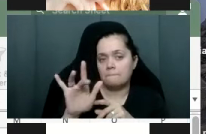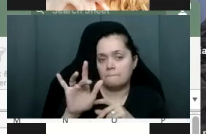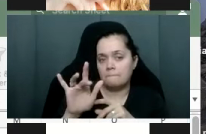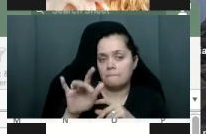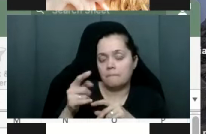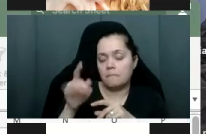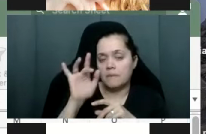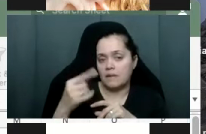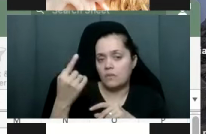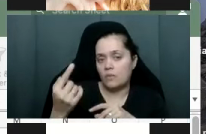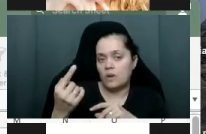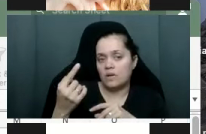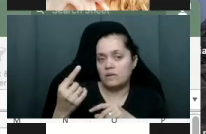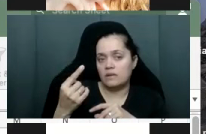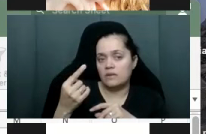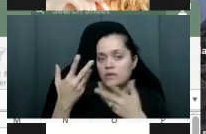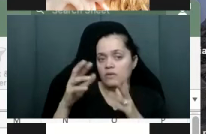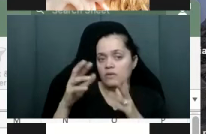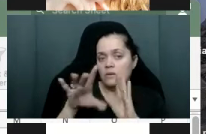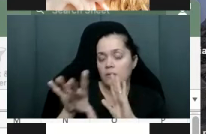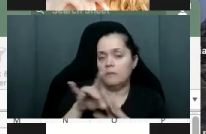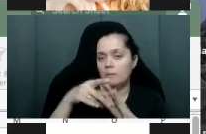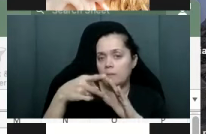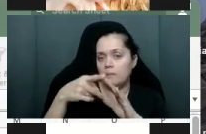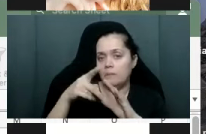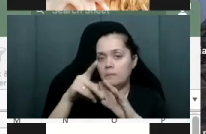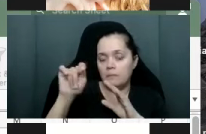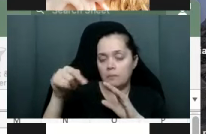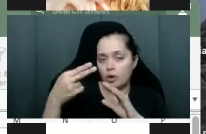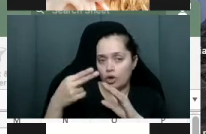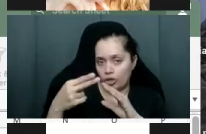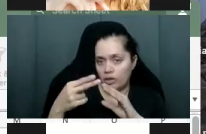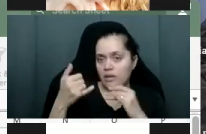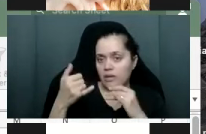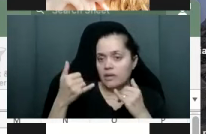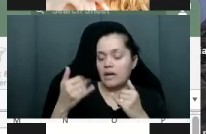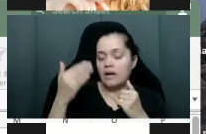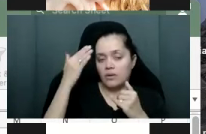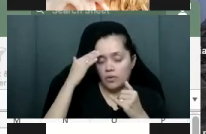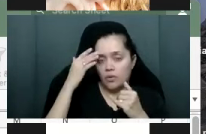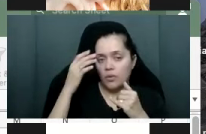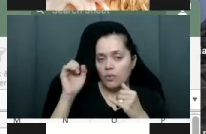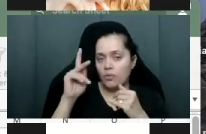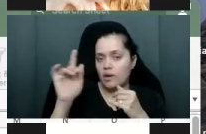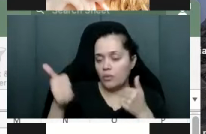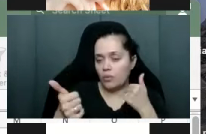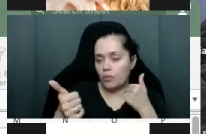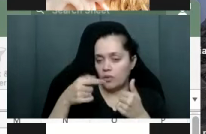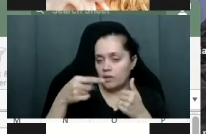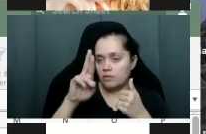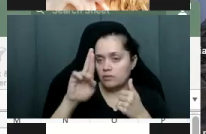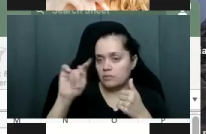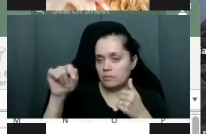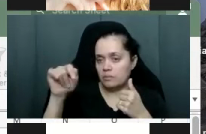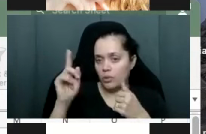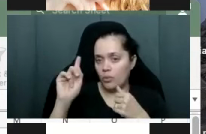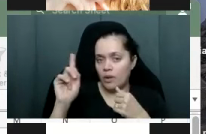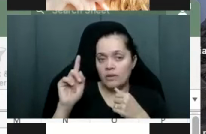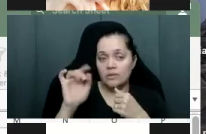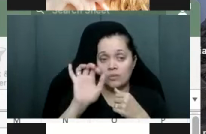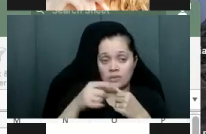those. So we've selected Perth. Now we'd like to know, okay, which one is Perth? So is that